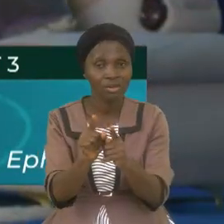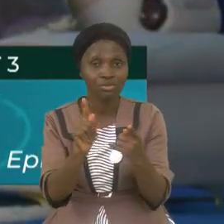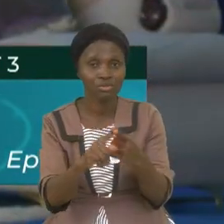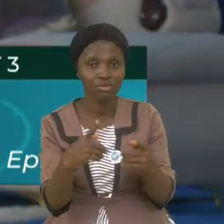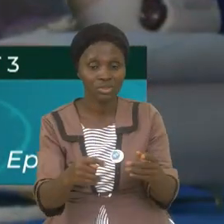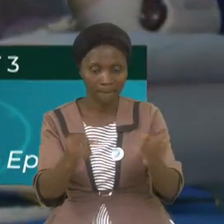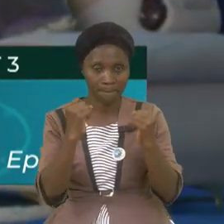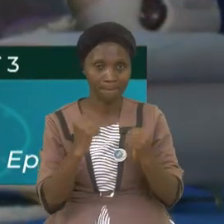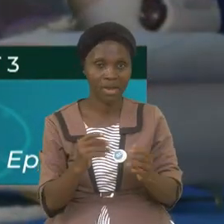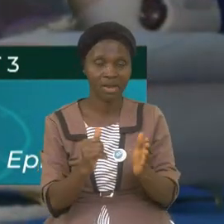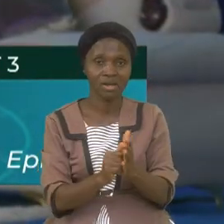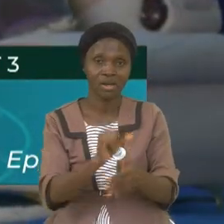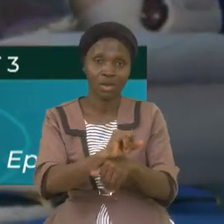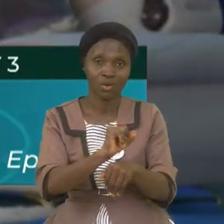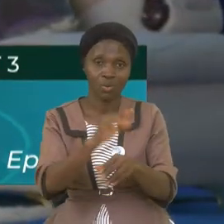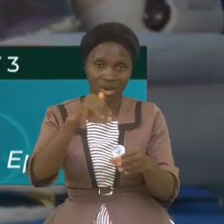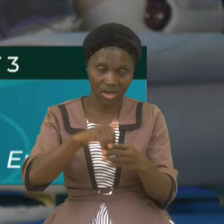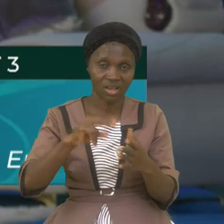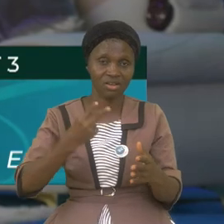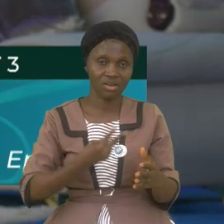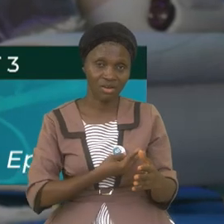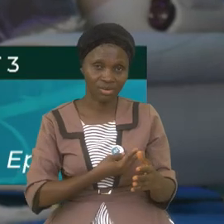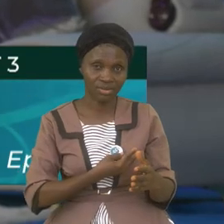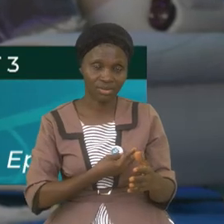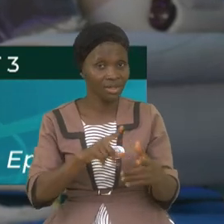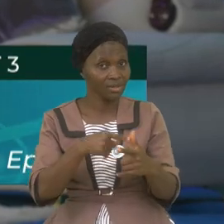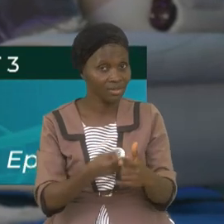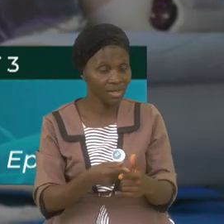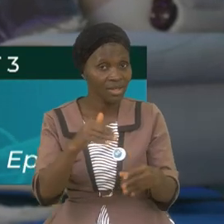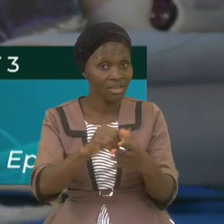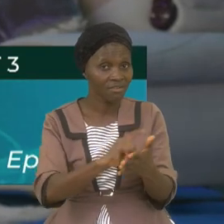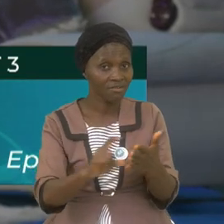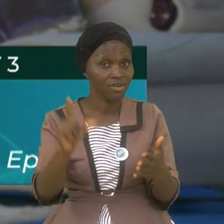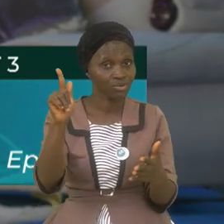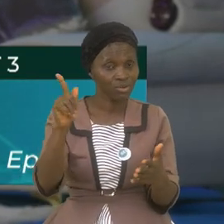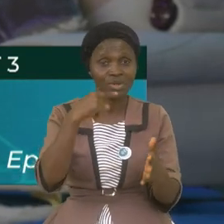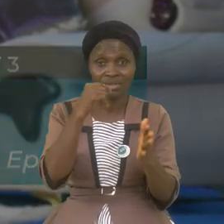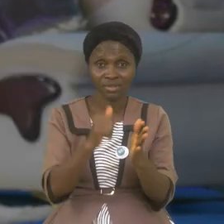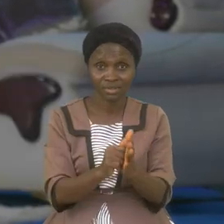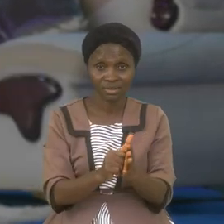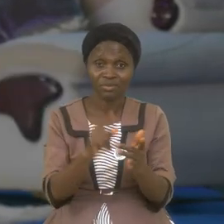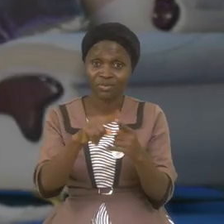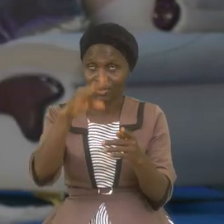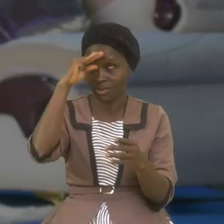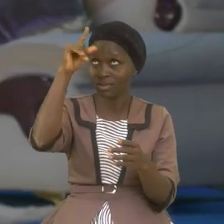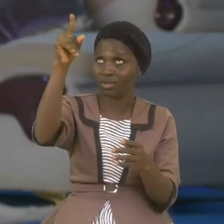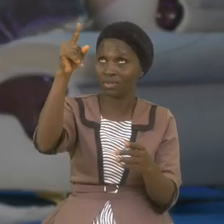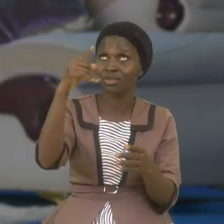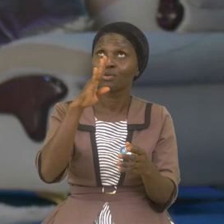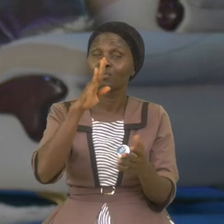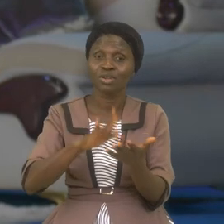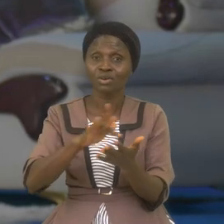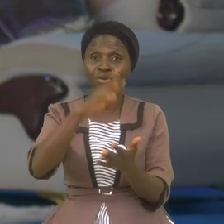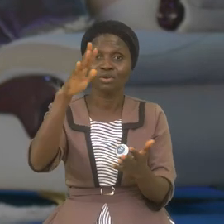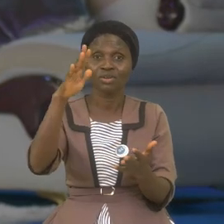power that worketh in us. And then in verse 21, it says, unto him be glory